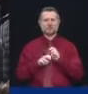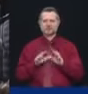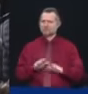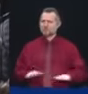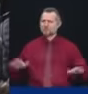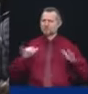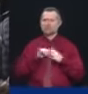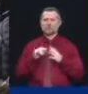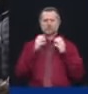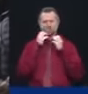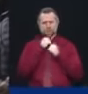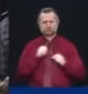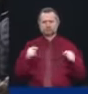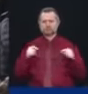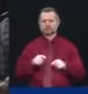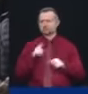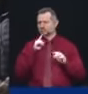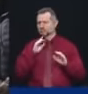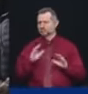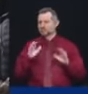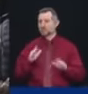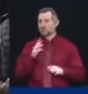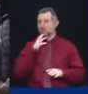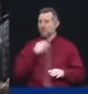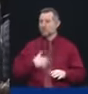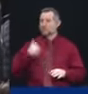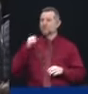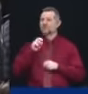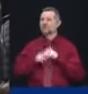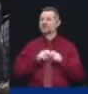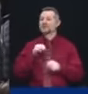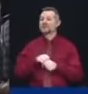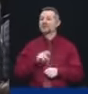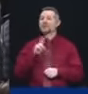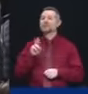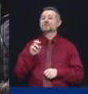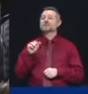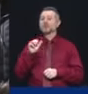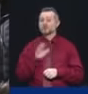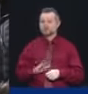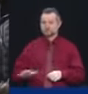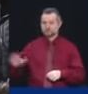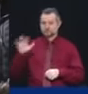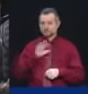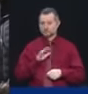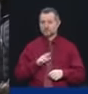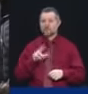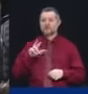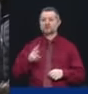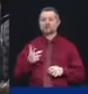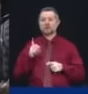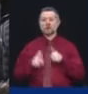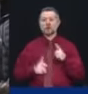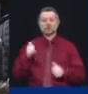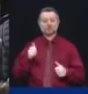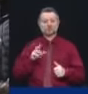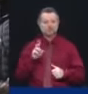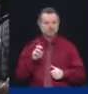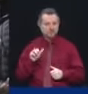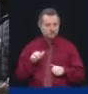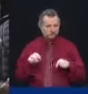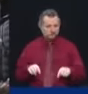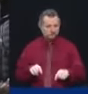It's a great institution. It's the oldest fair in the United States. It's the third largest fair in the United States. We've